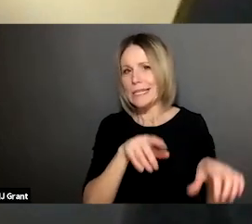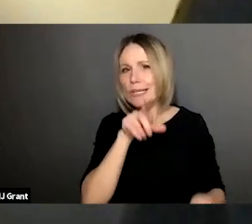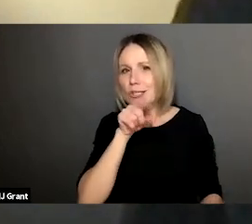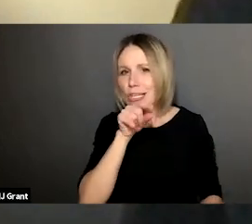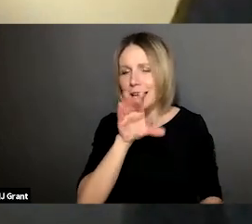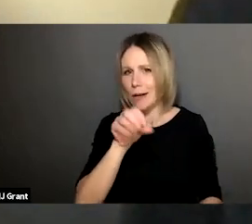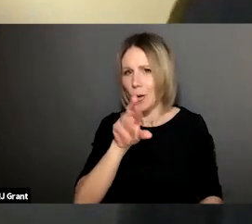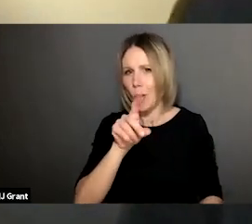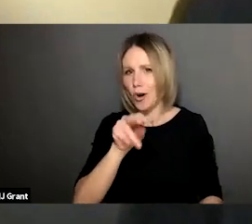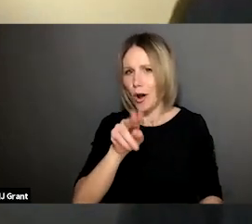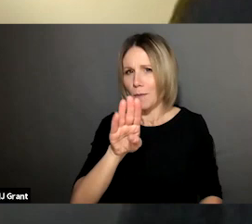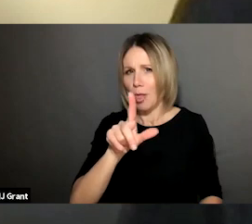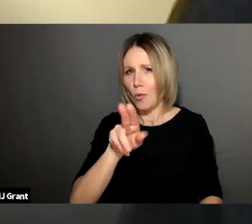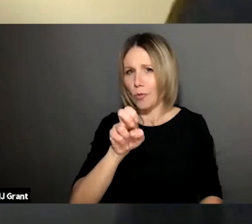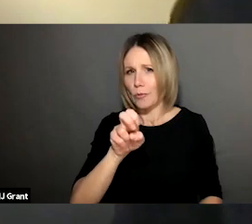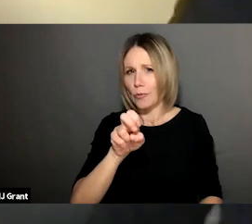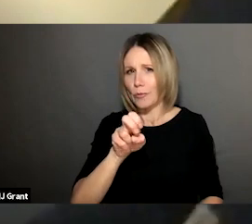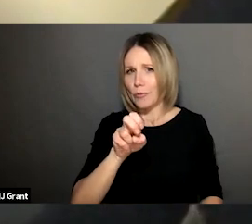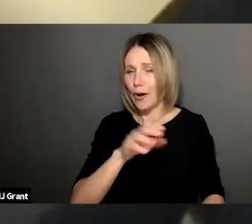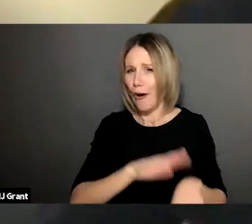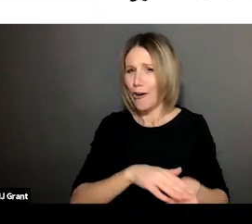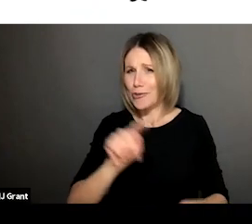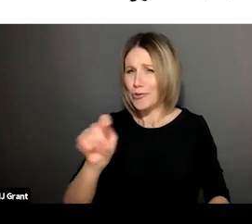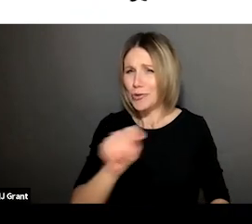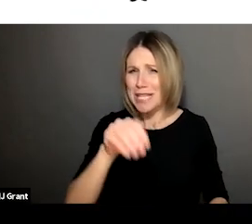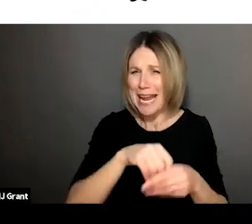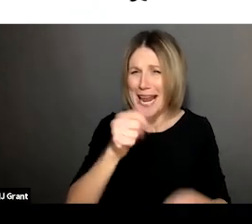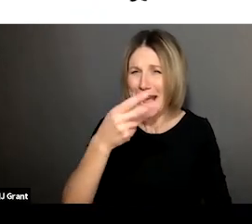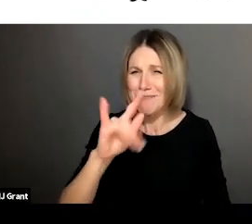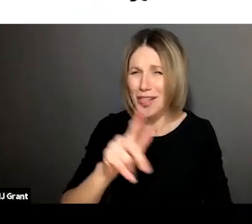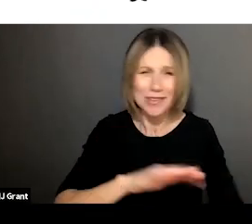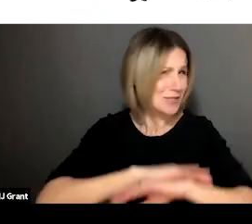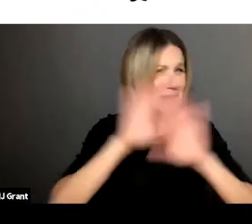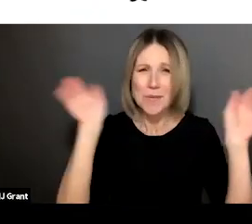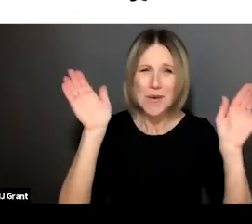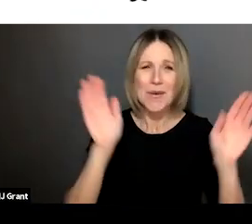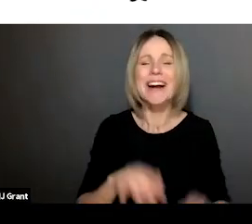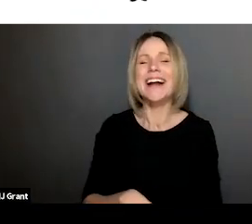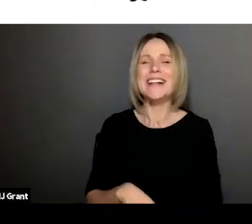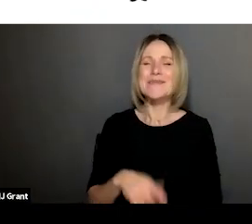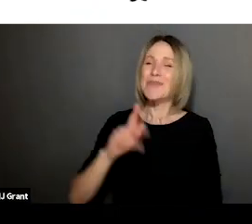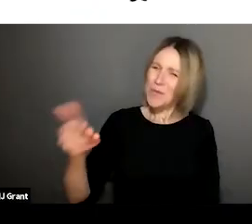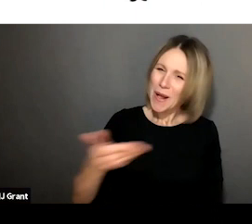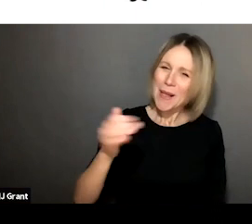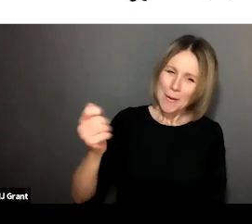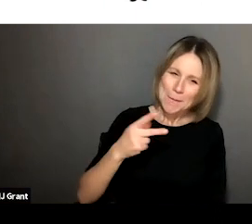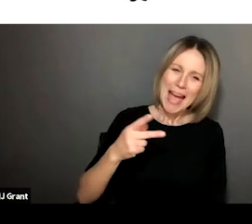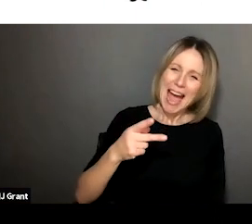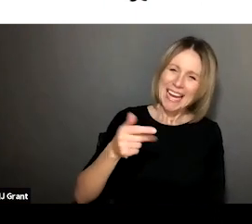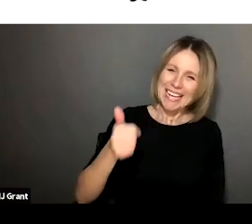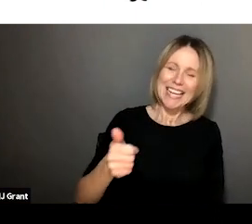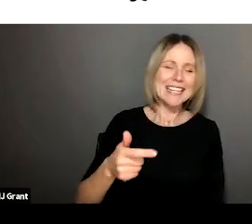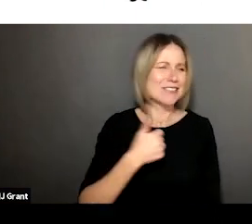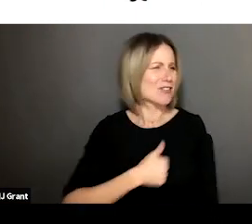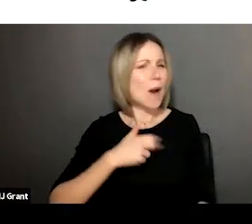in April. Welcome back, sir. Sorry about that. We continue to have issues with the internet after the big